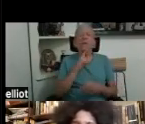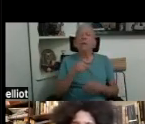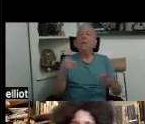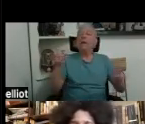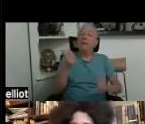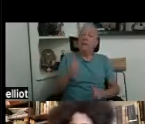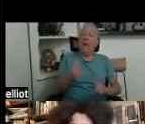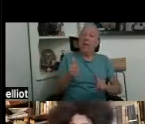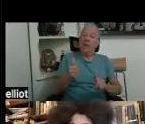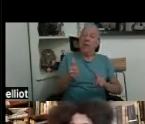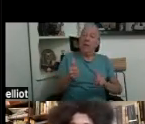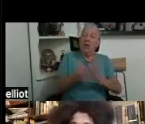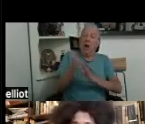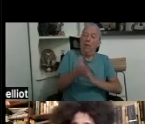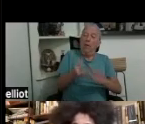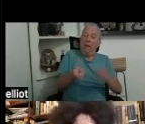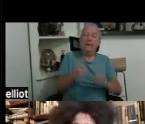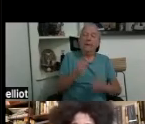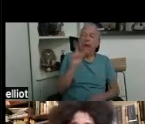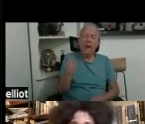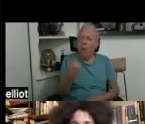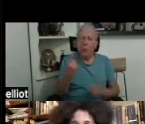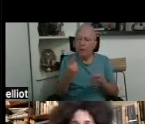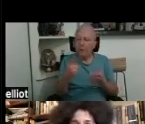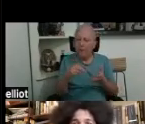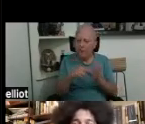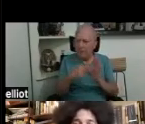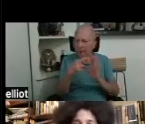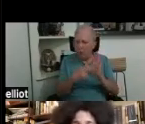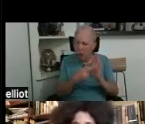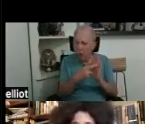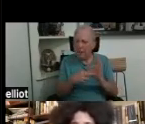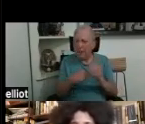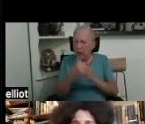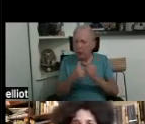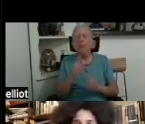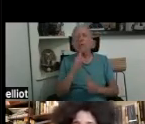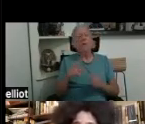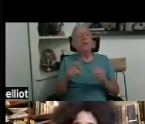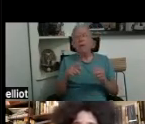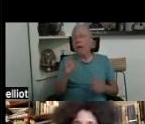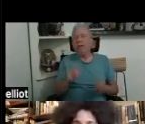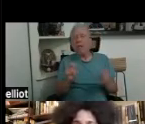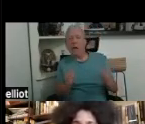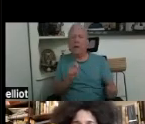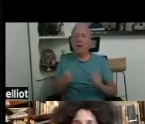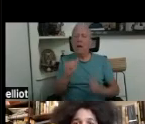isn't about rigid rules or static structures. It's about adaptability and balance and knowing